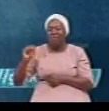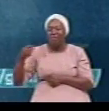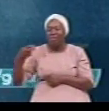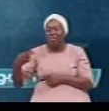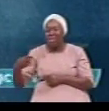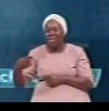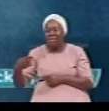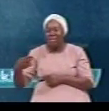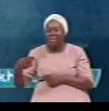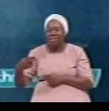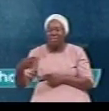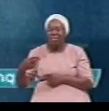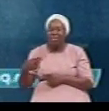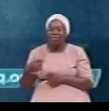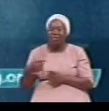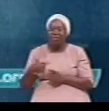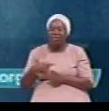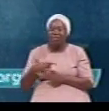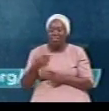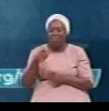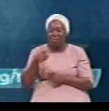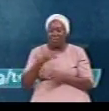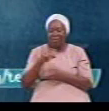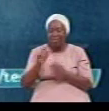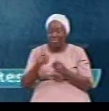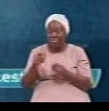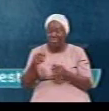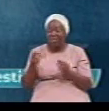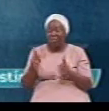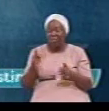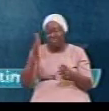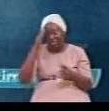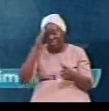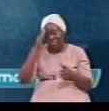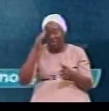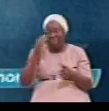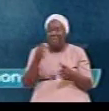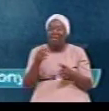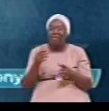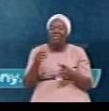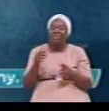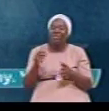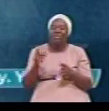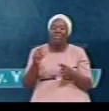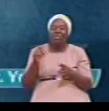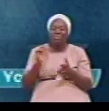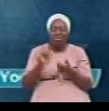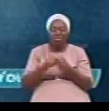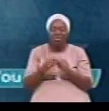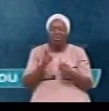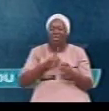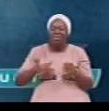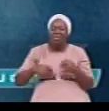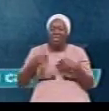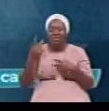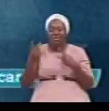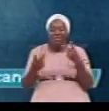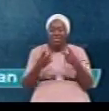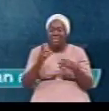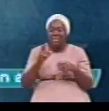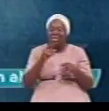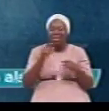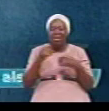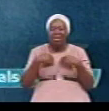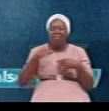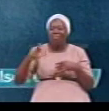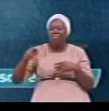brethren, my mothers, most of them, you are here. That problem, the Lord has visited me today. I've had rash in my